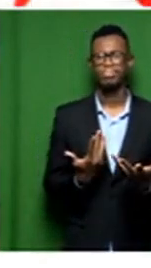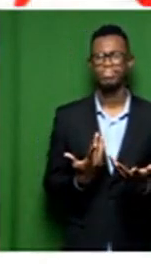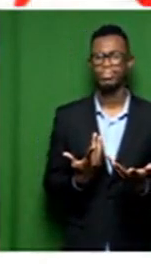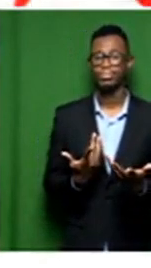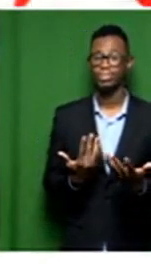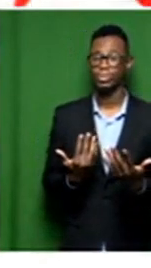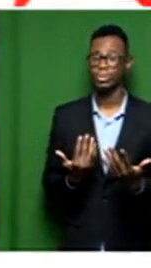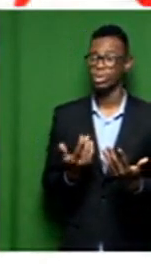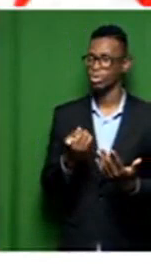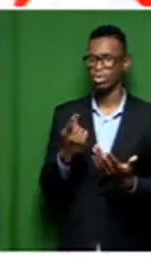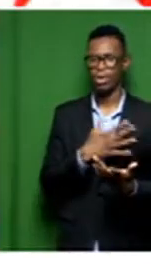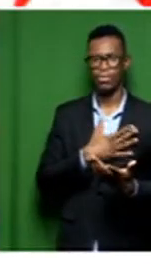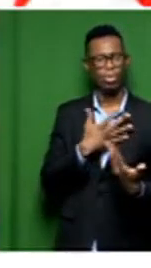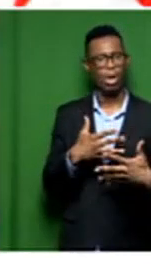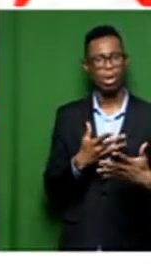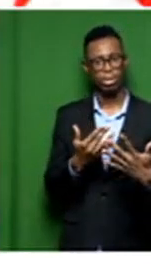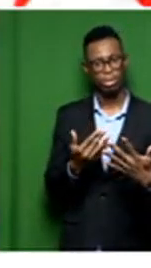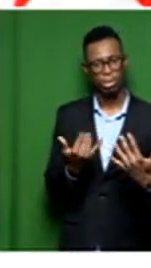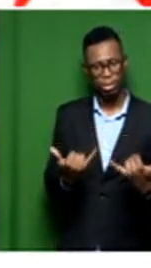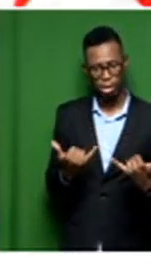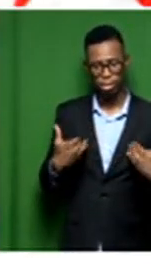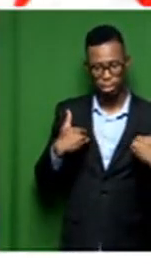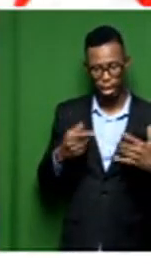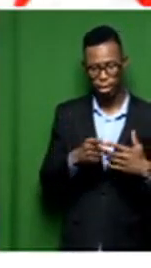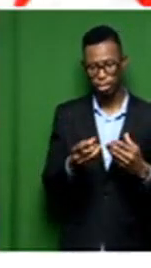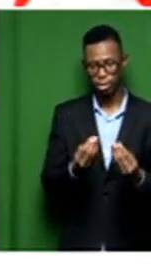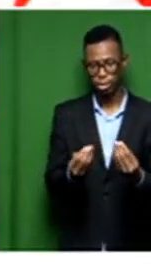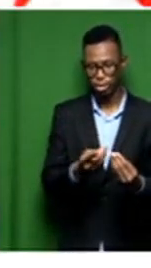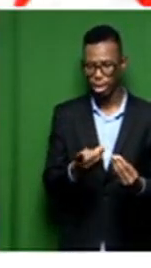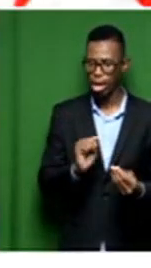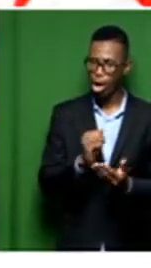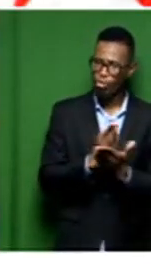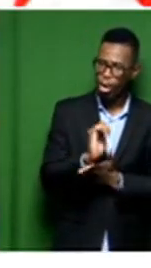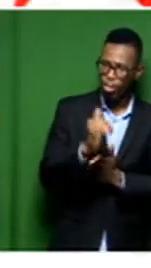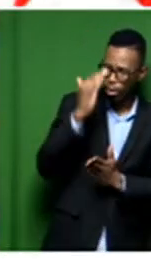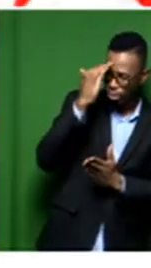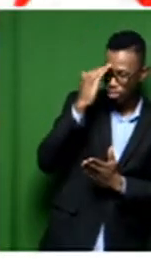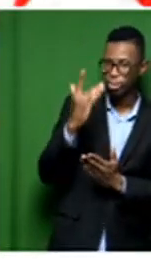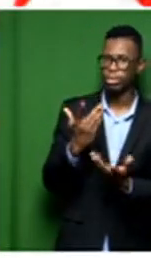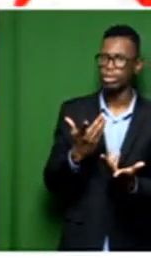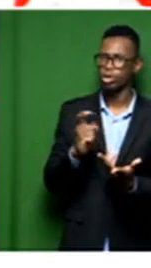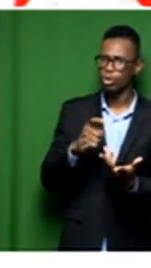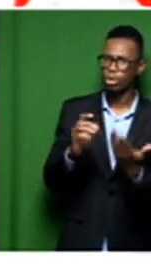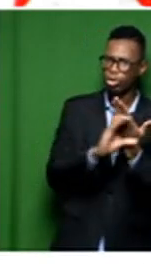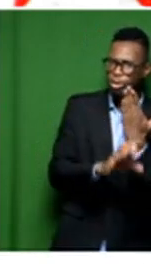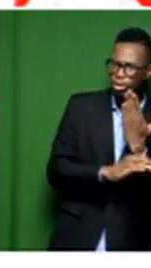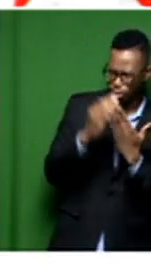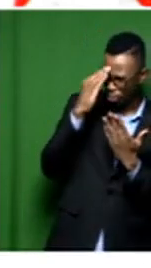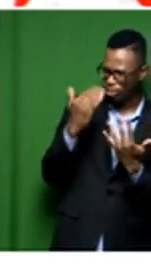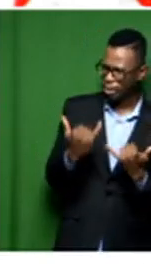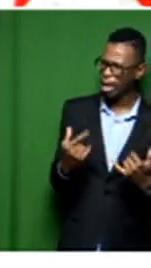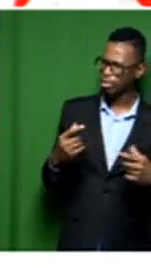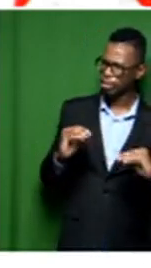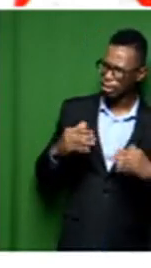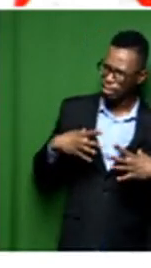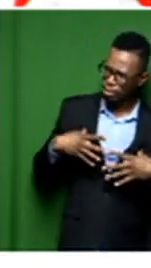a generation of youngsters that know their rights and know what the South African Constitution consists of? Well, I